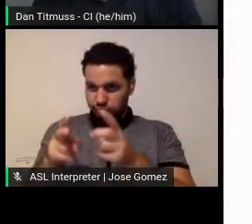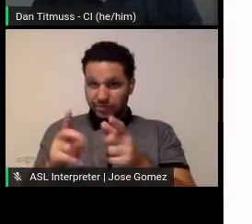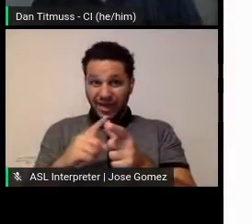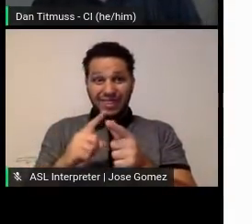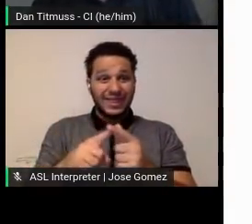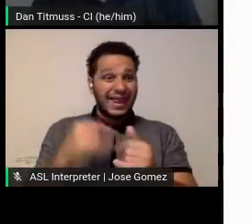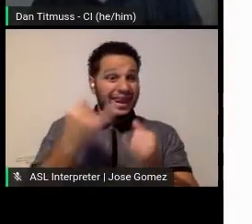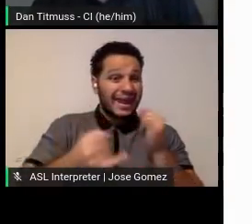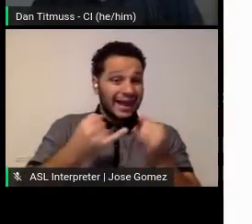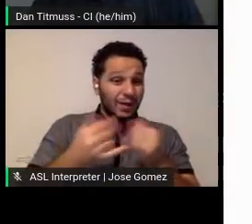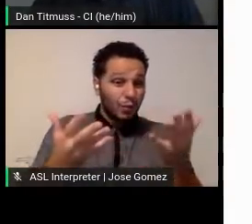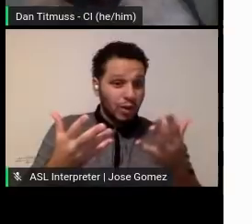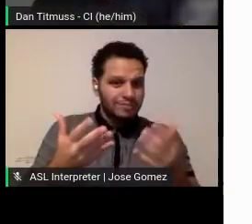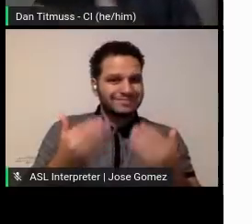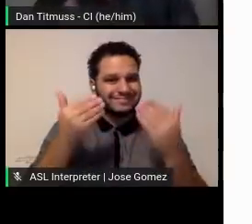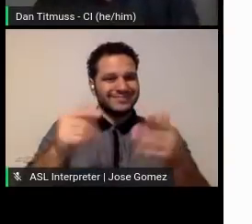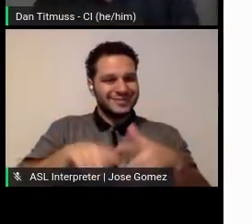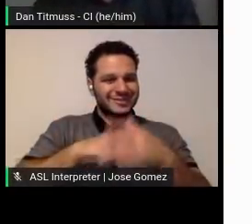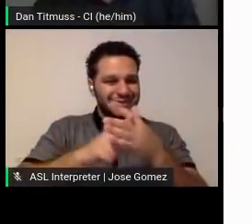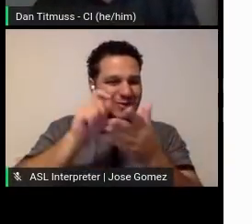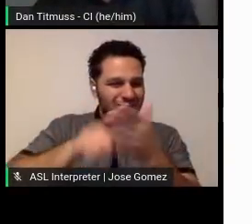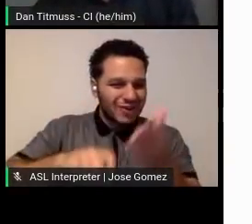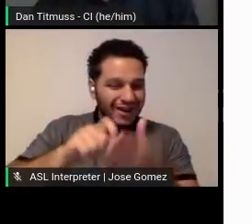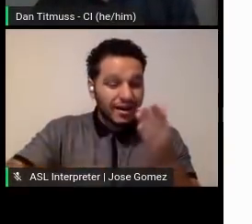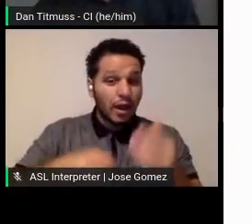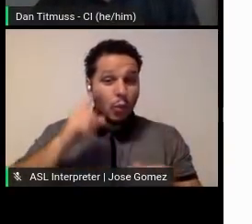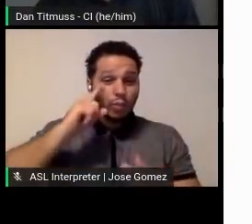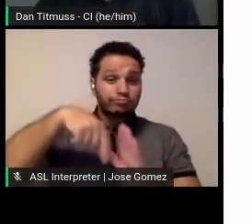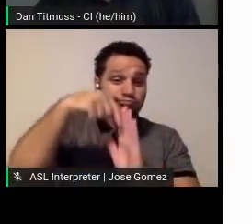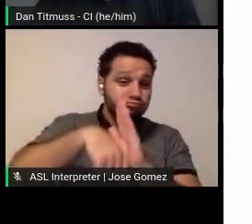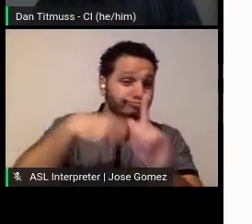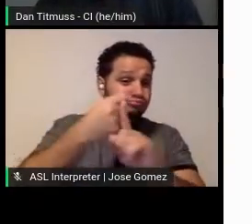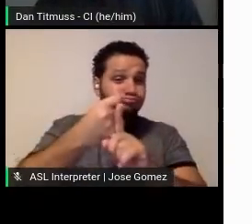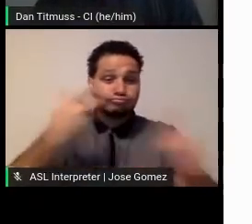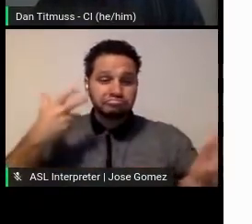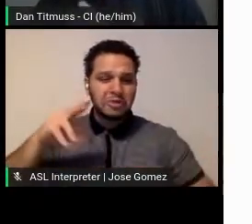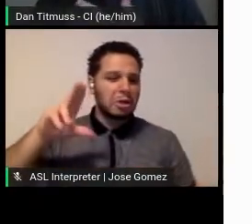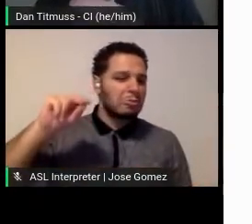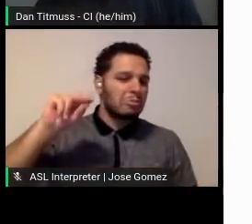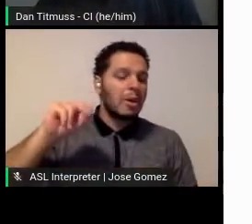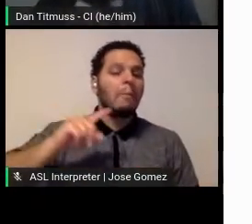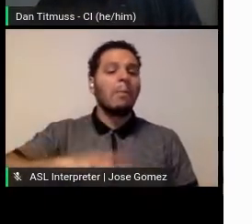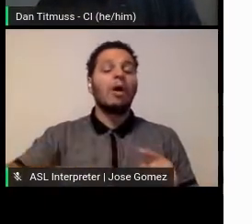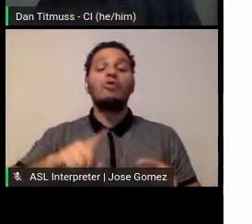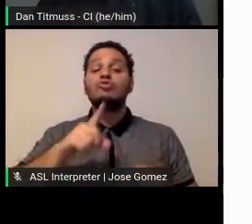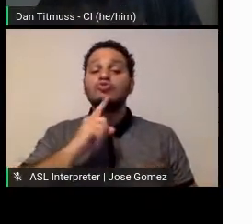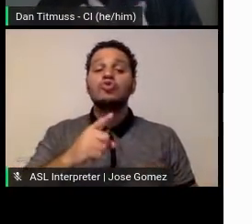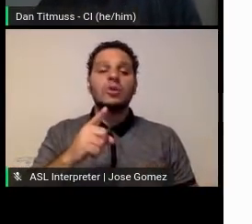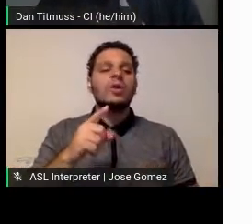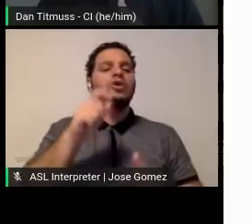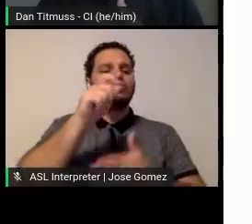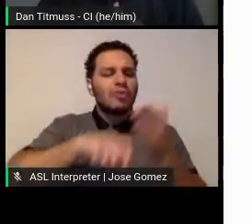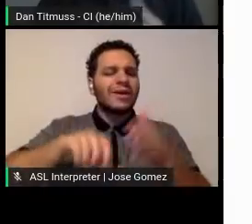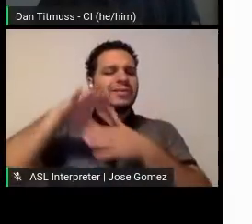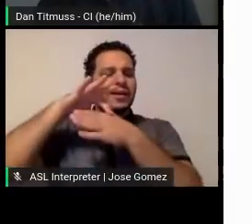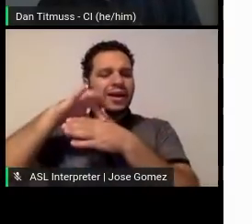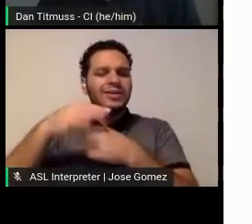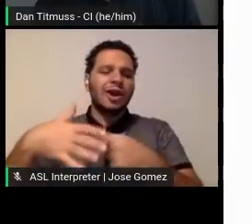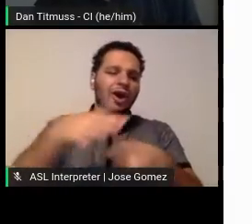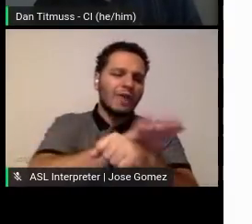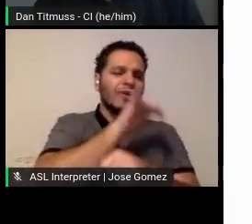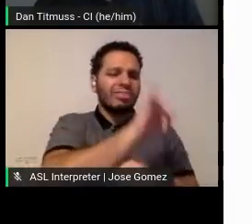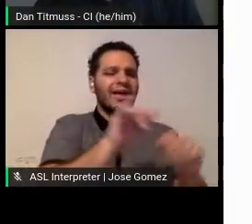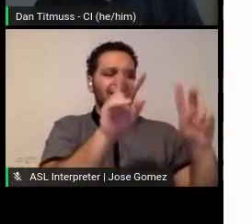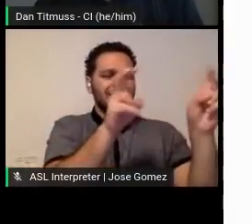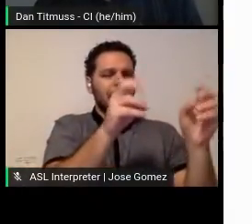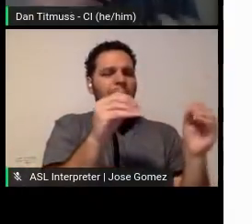writing. I'm not going to go too deep into this, but essentially, write enough content to cover the topic in